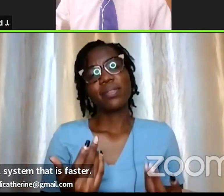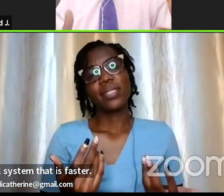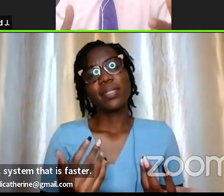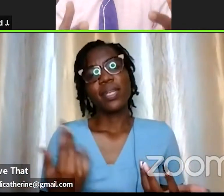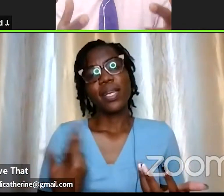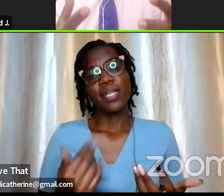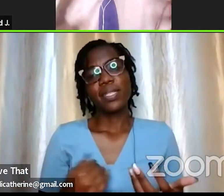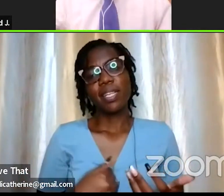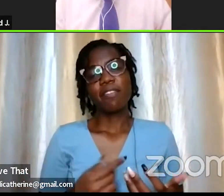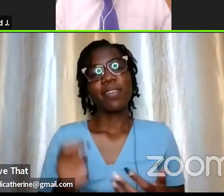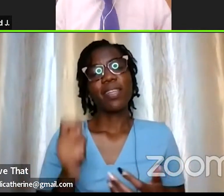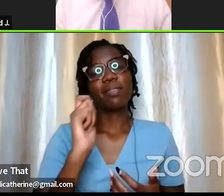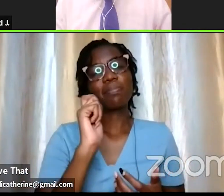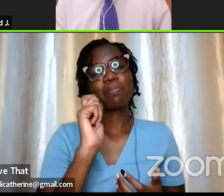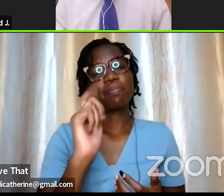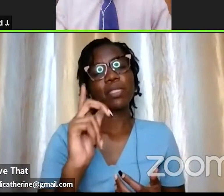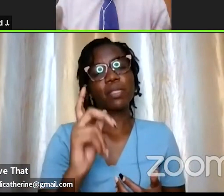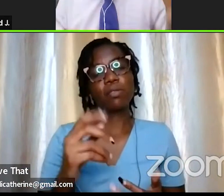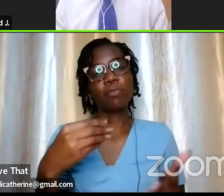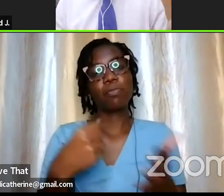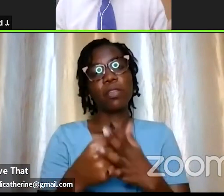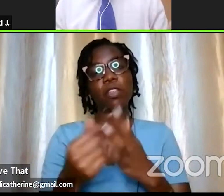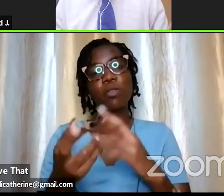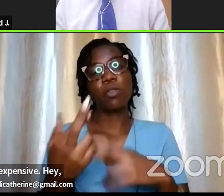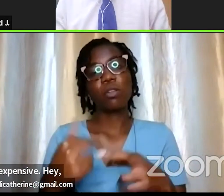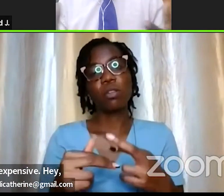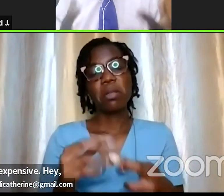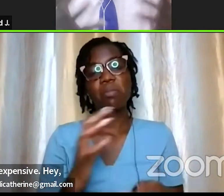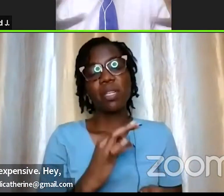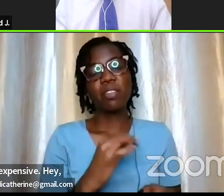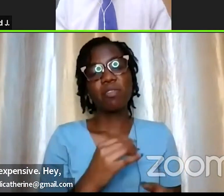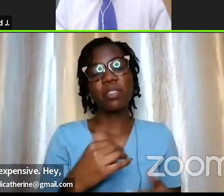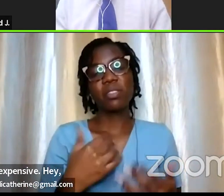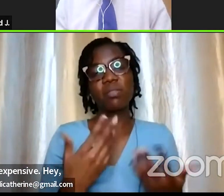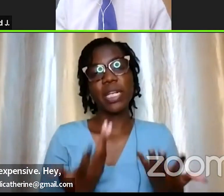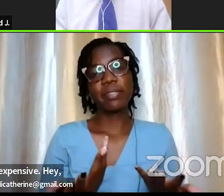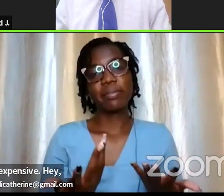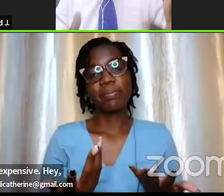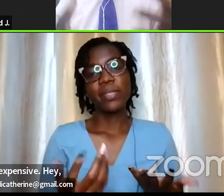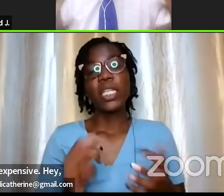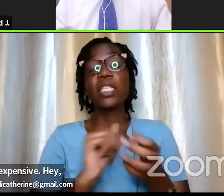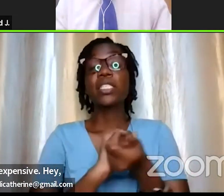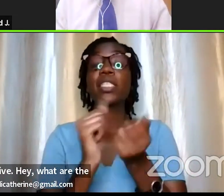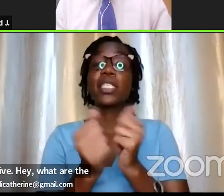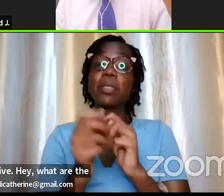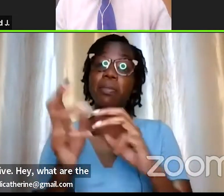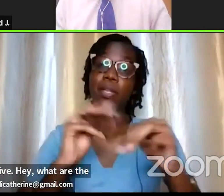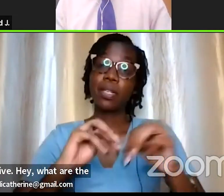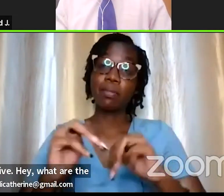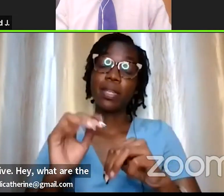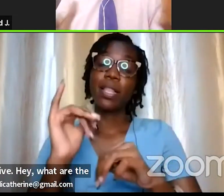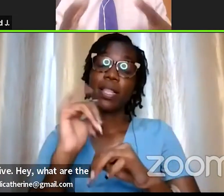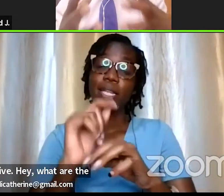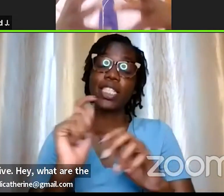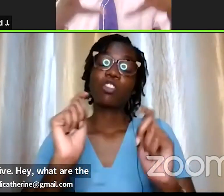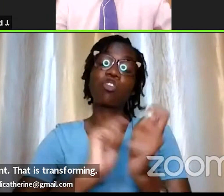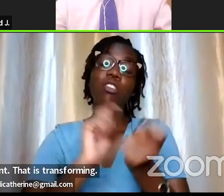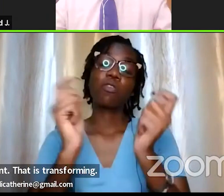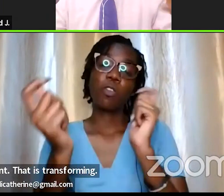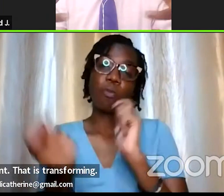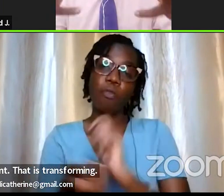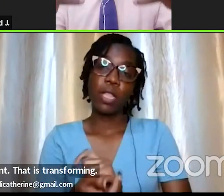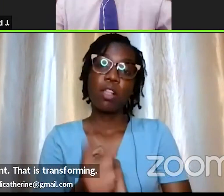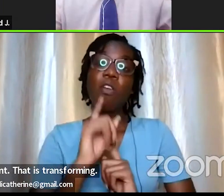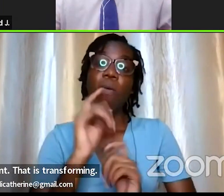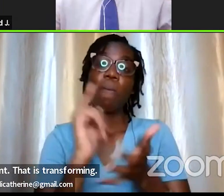expensive payroll? What are the benefits? That is change management. That is transforming, so that you are